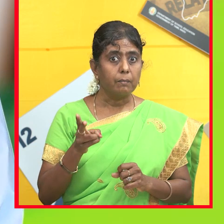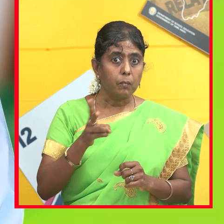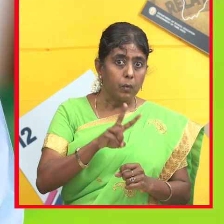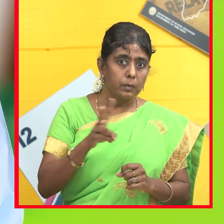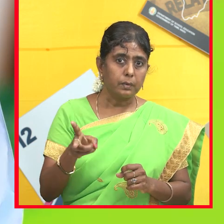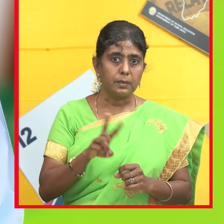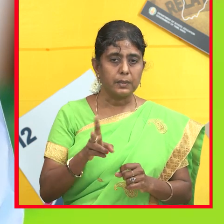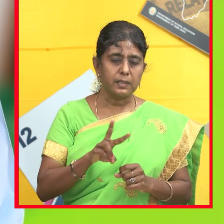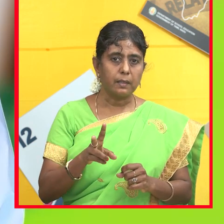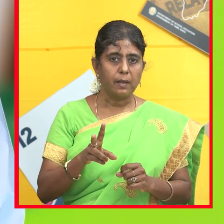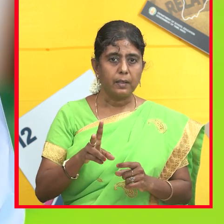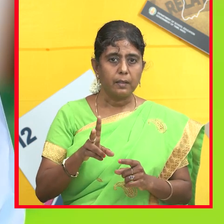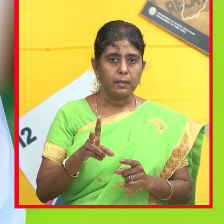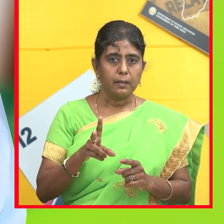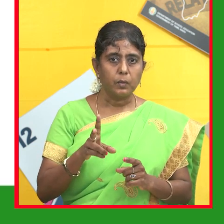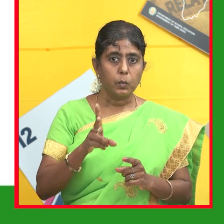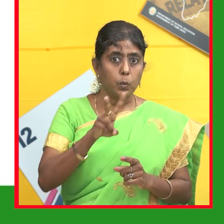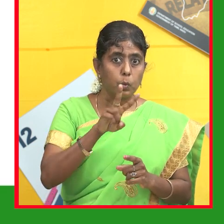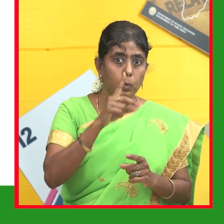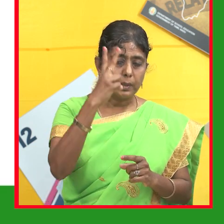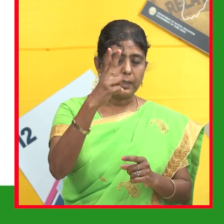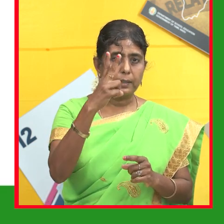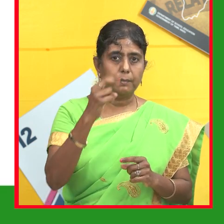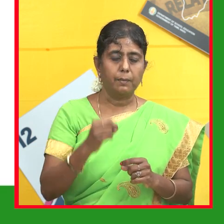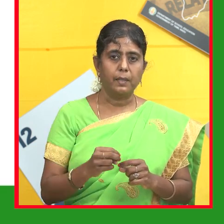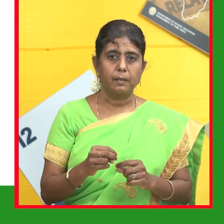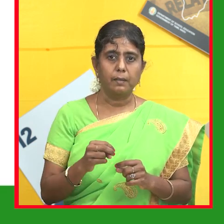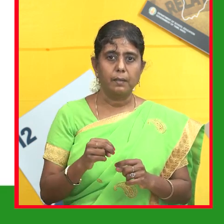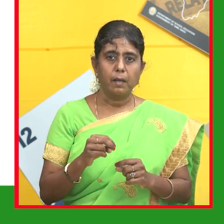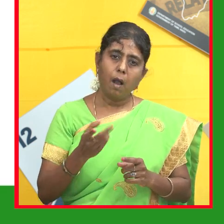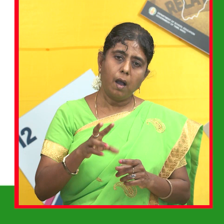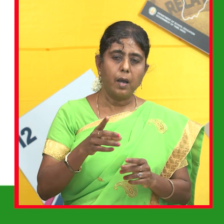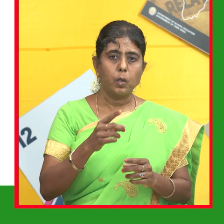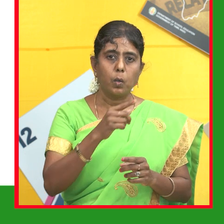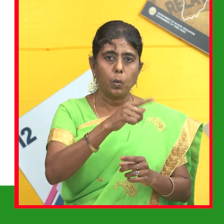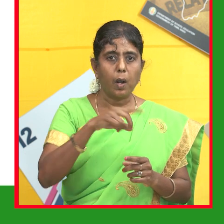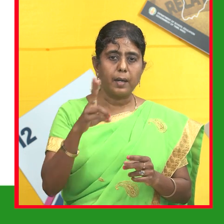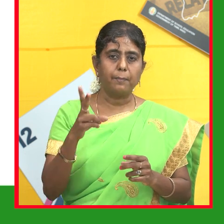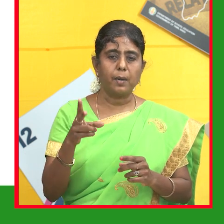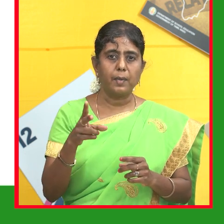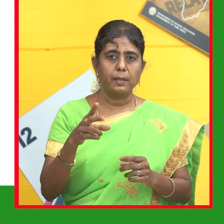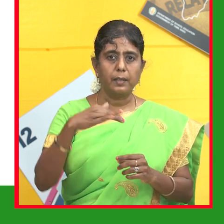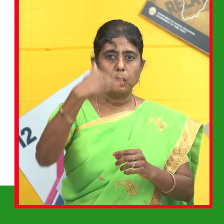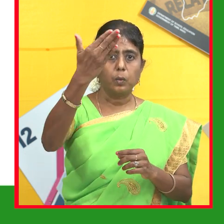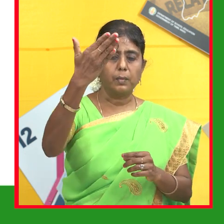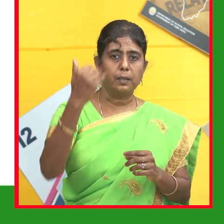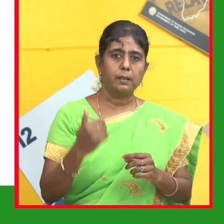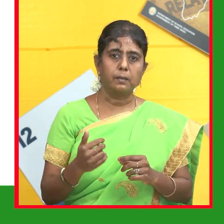But both expressions are having 2-degree polynomial or quadratic polynomial in the